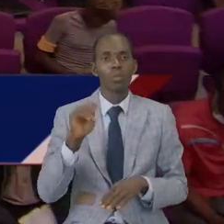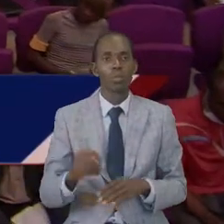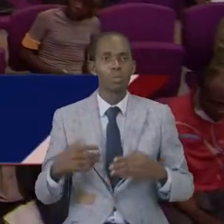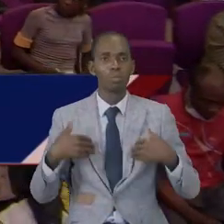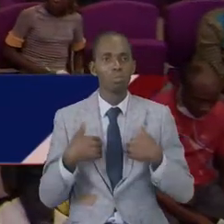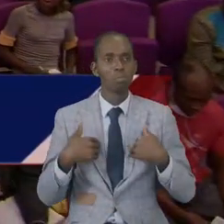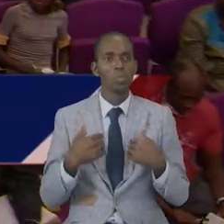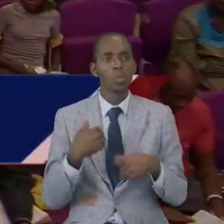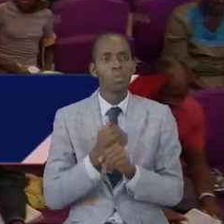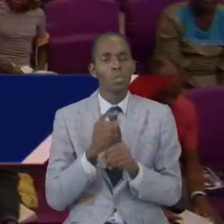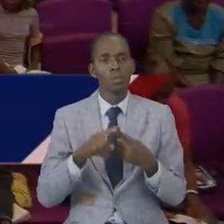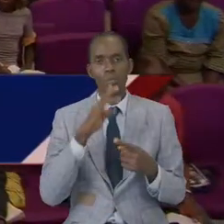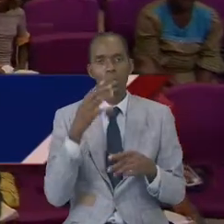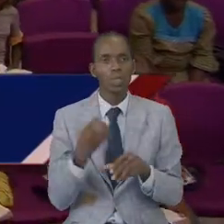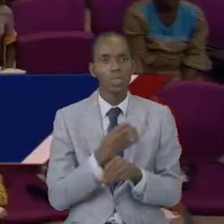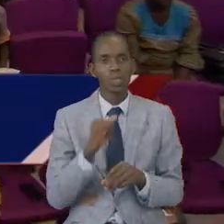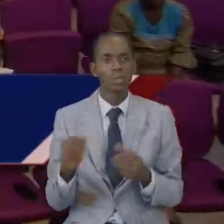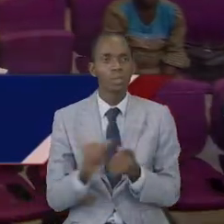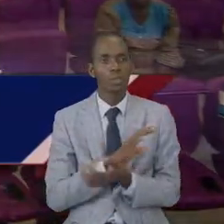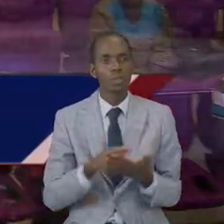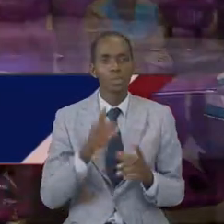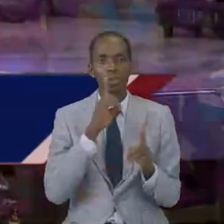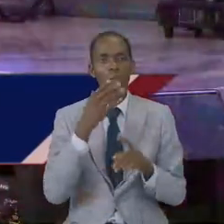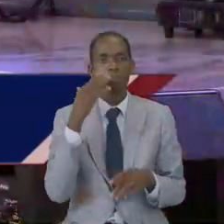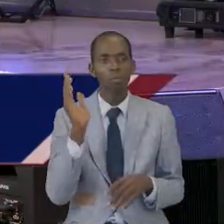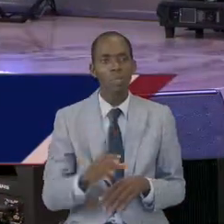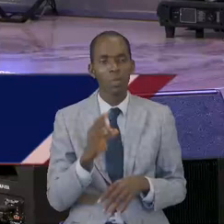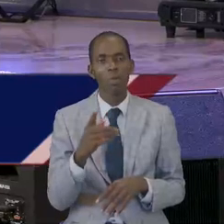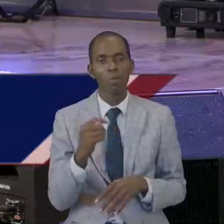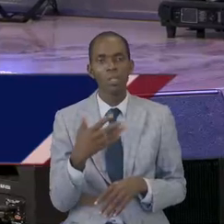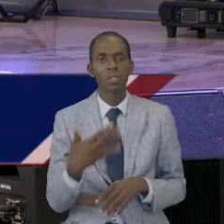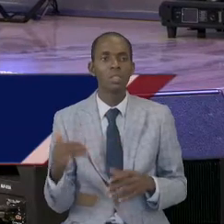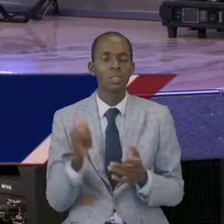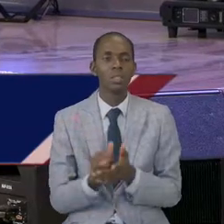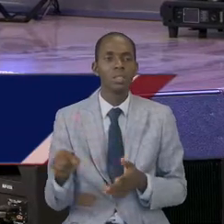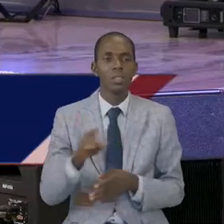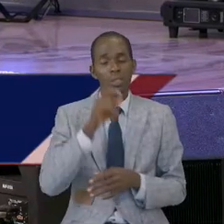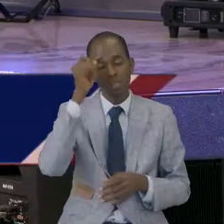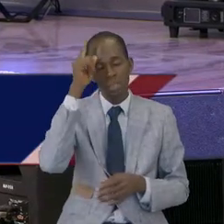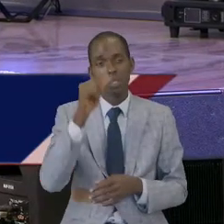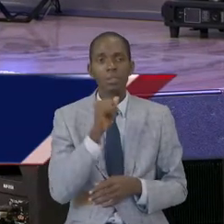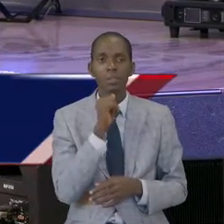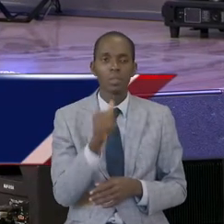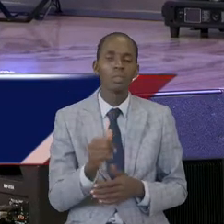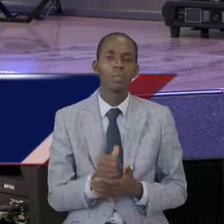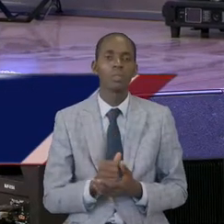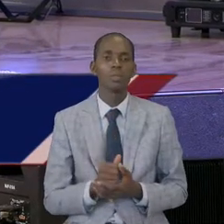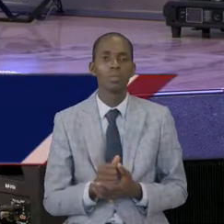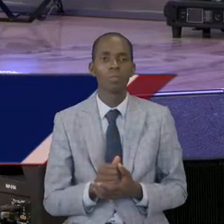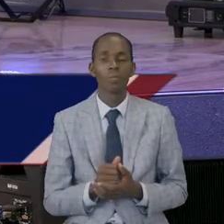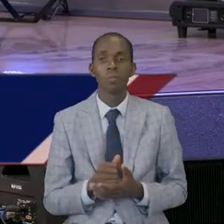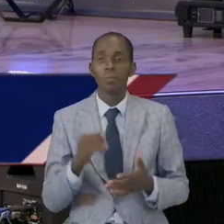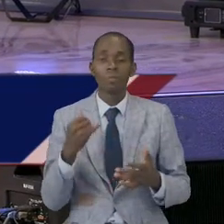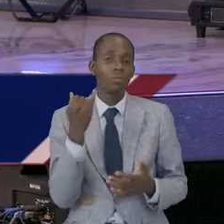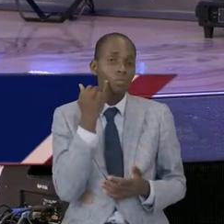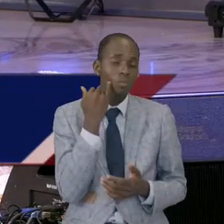and destroyed, they speak evil of the things that they understand not. Instead